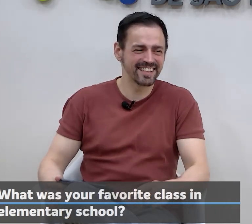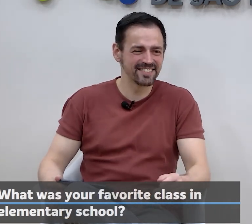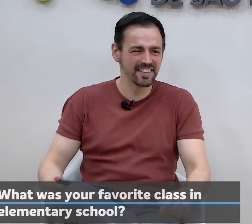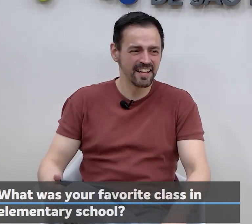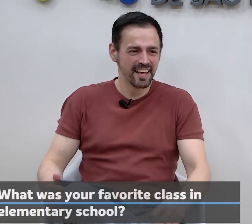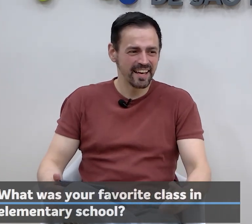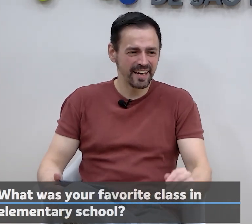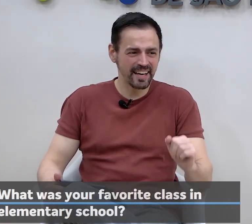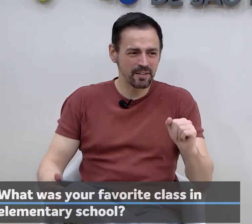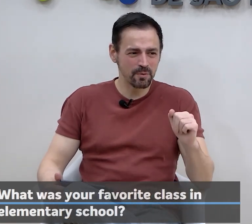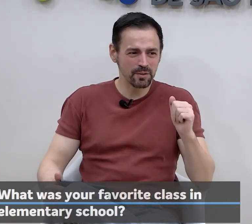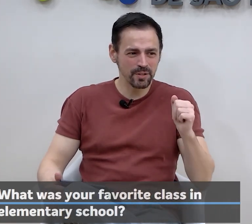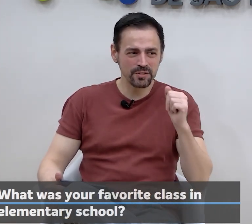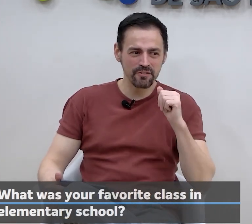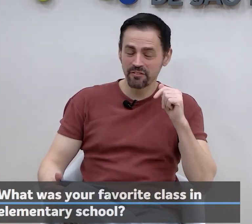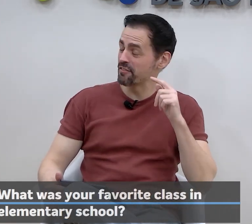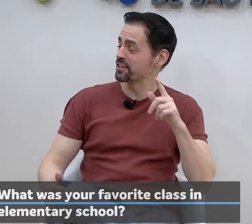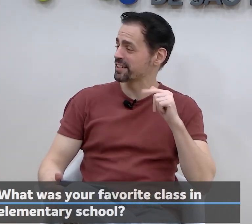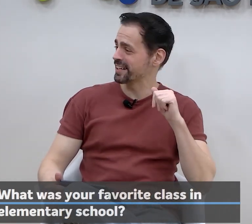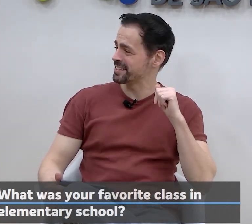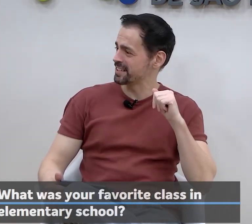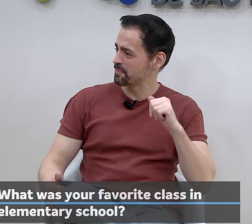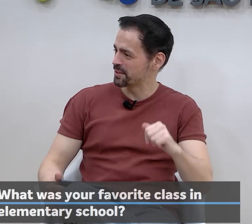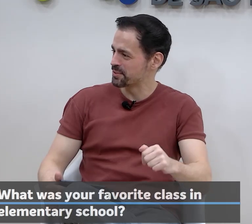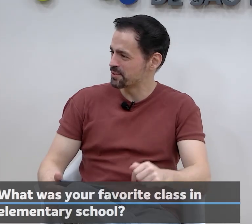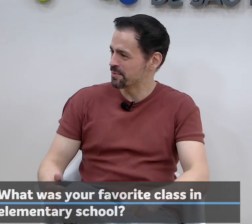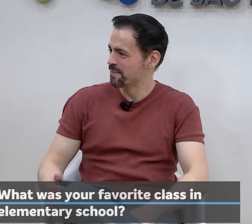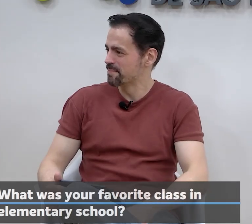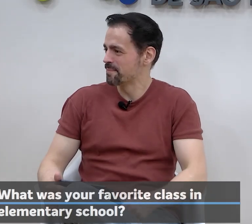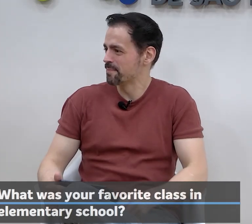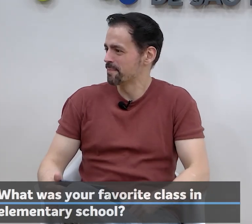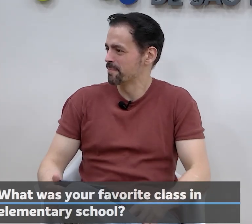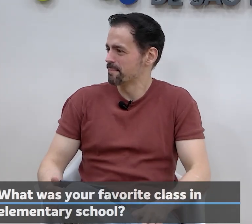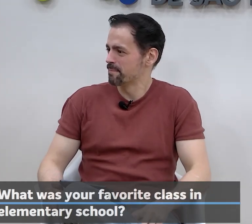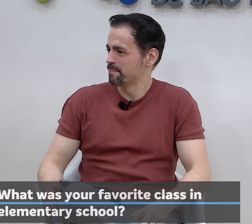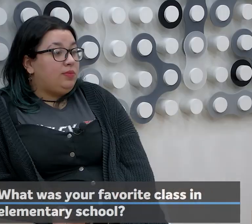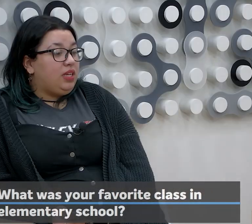Okay, let's go to the next one. And what was your favorite class in elementary school?